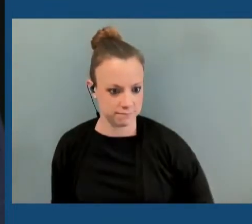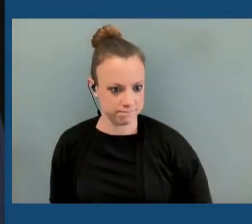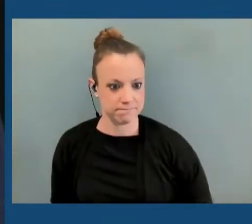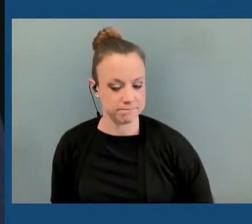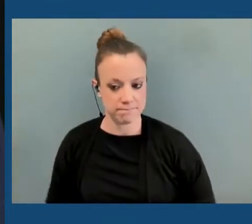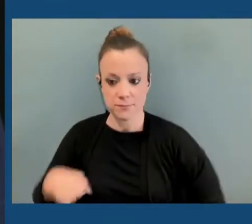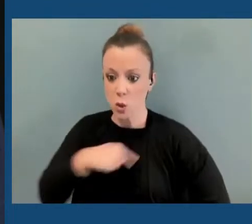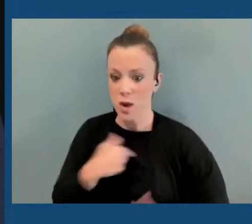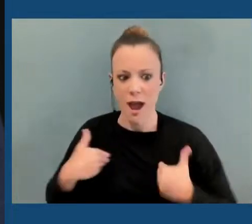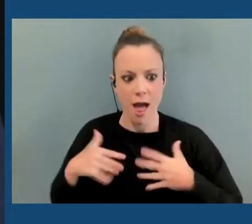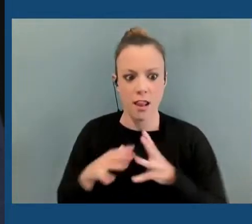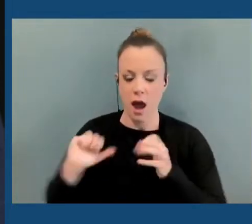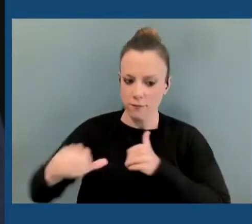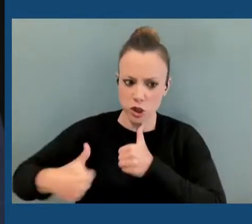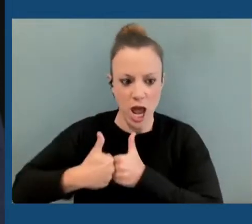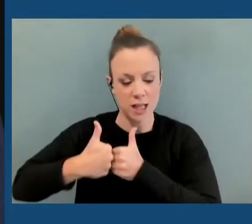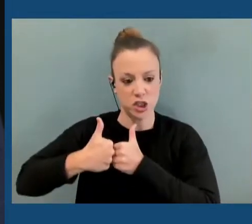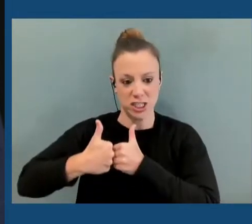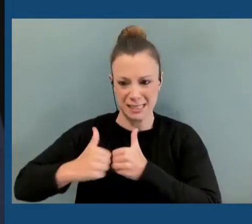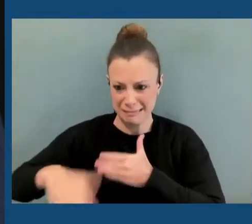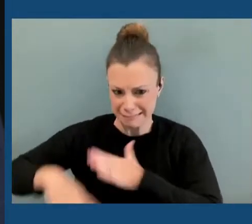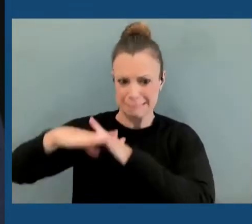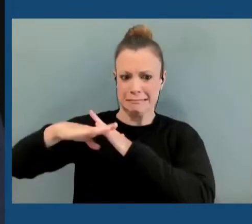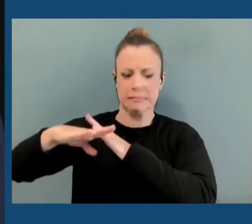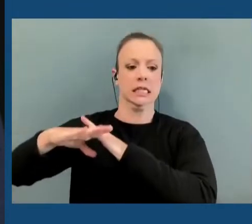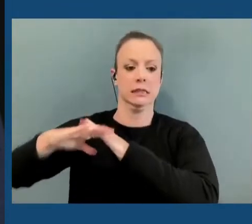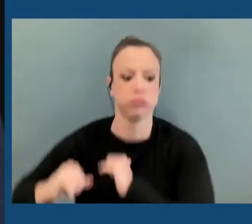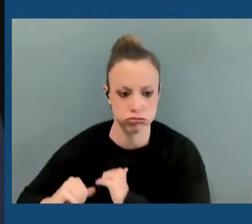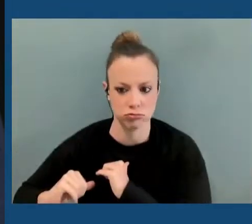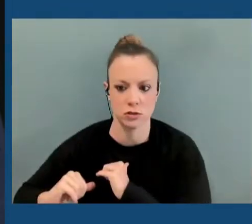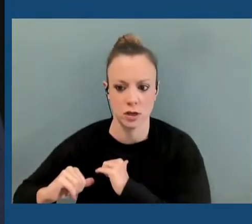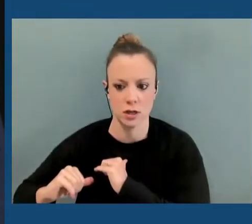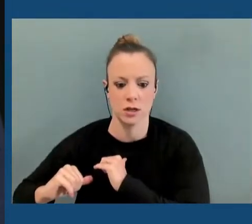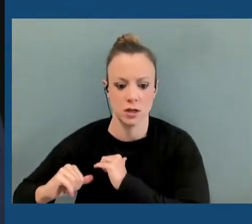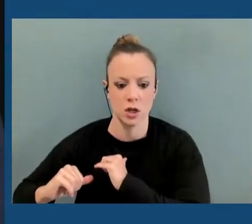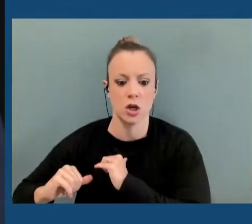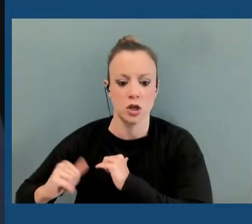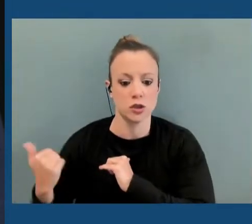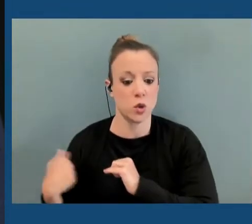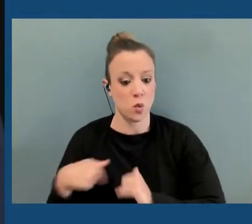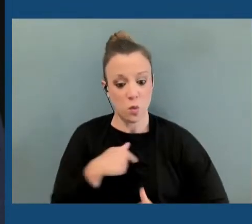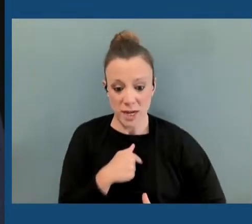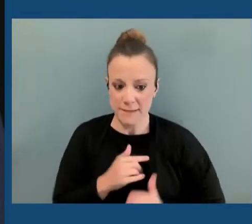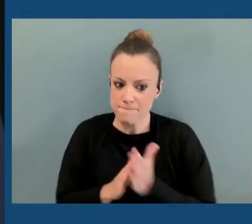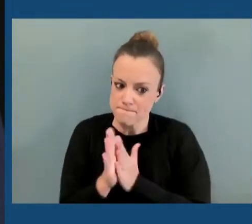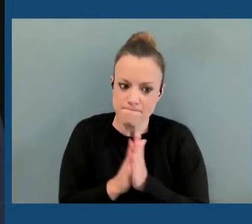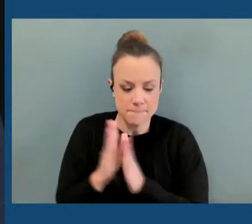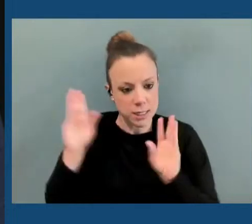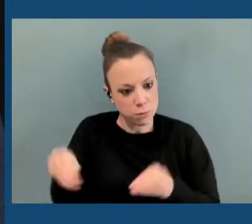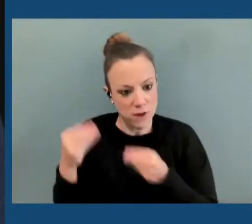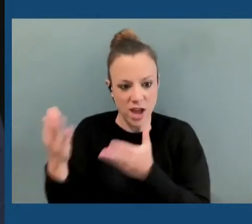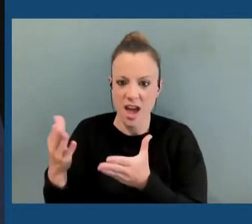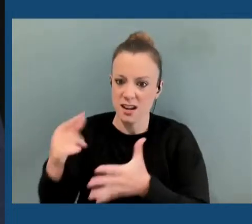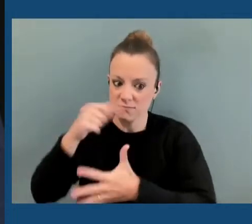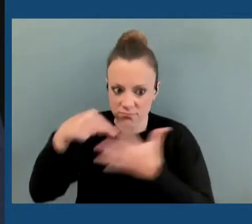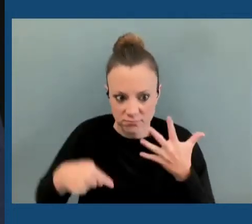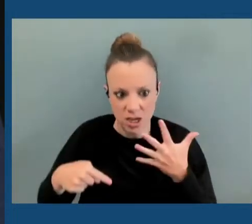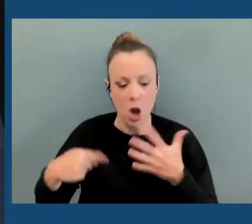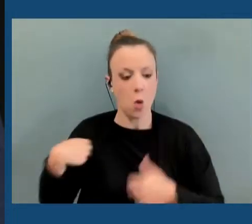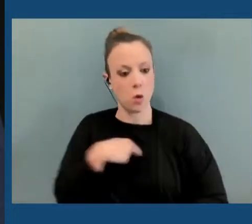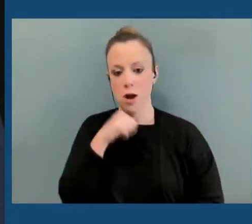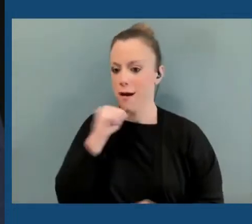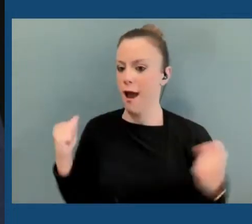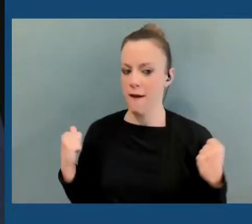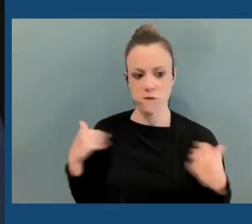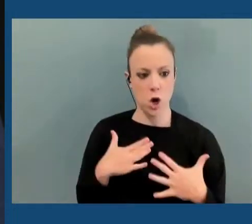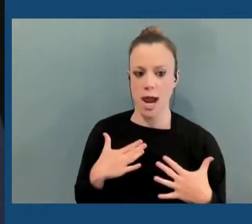working with your representatives, we got it done and delivered for the people of this great state. I want to thank them for all their work, and we're not afraid of a good fight. We also have